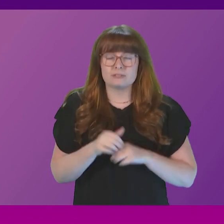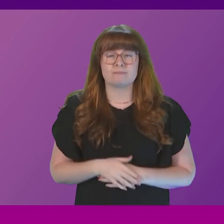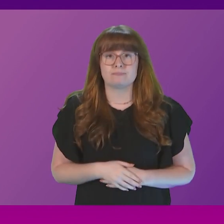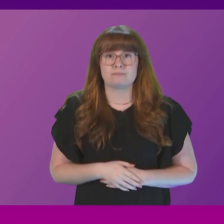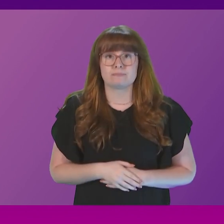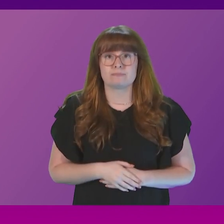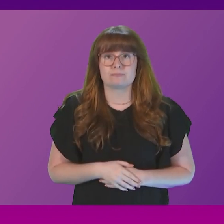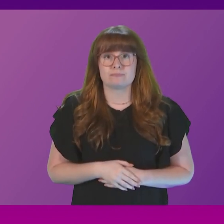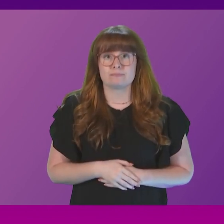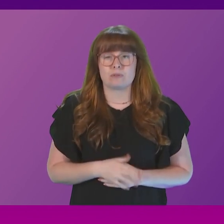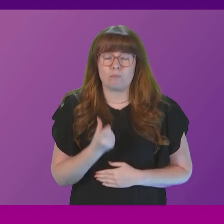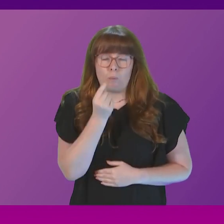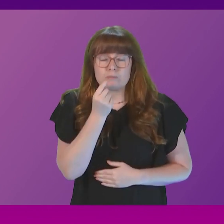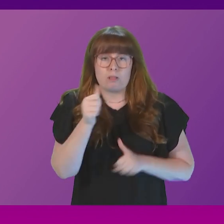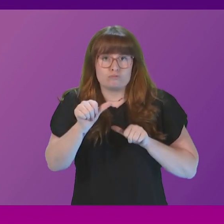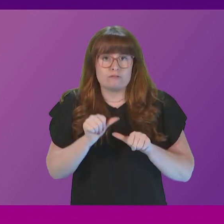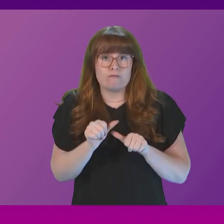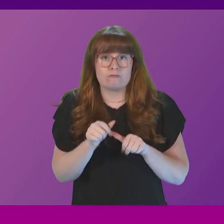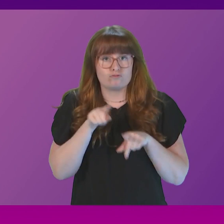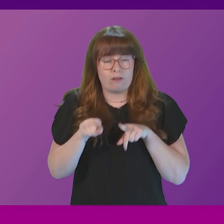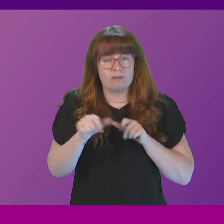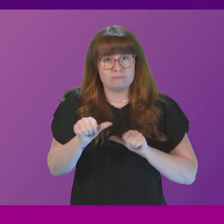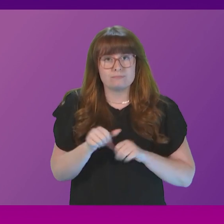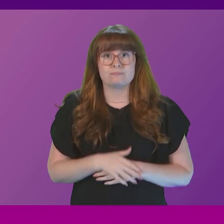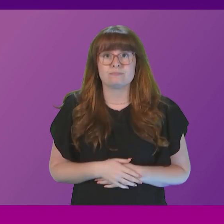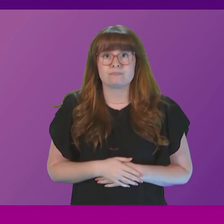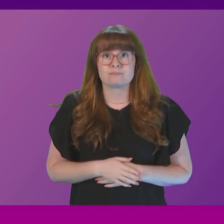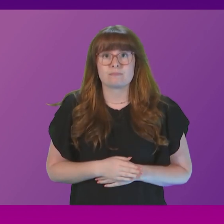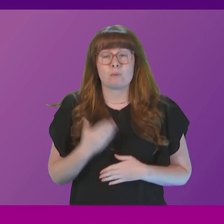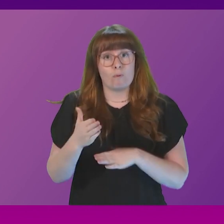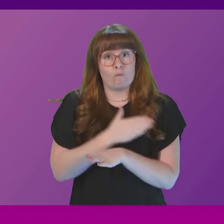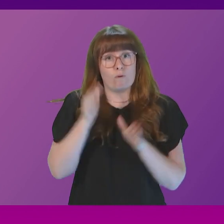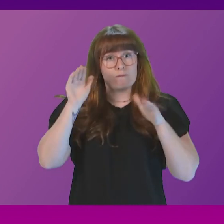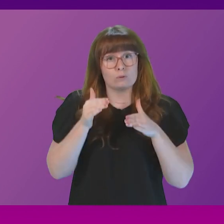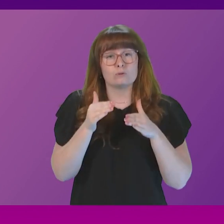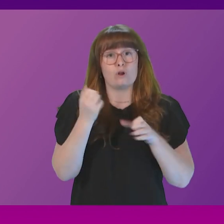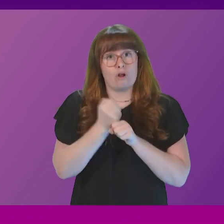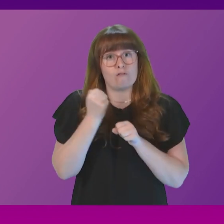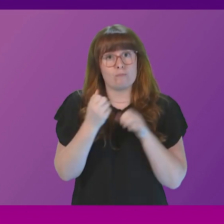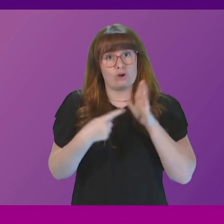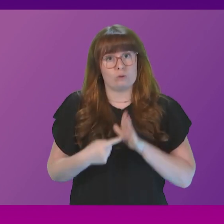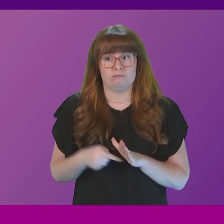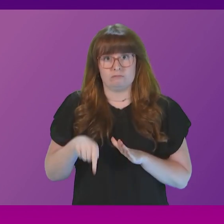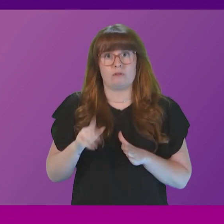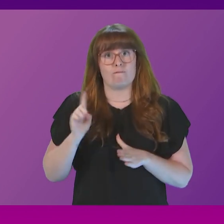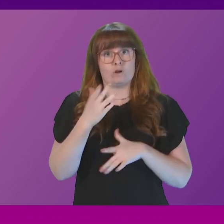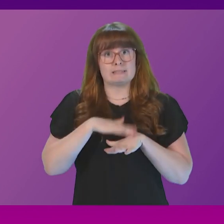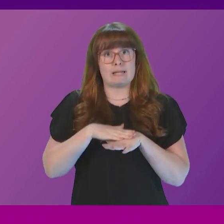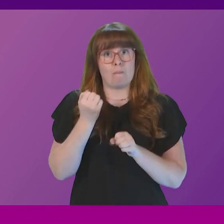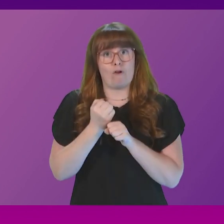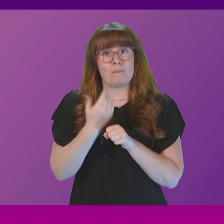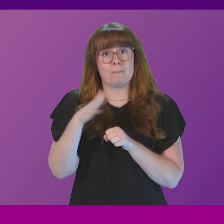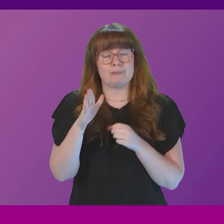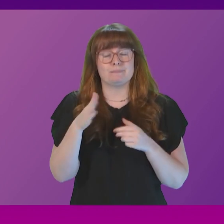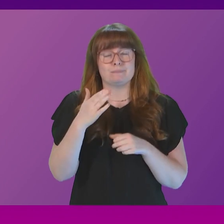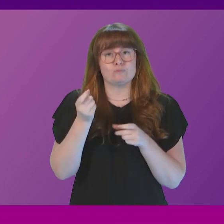as far as possible. Before we focus on the government's priorities, given this is the first time the First Minister has met with the